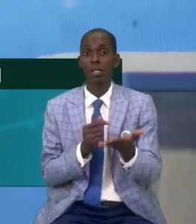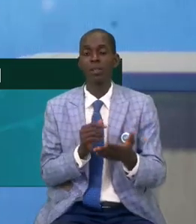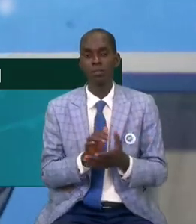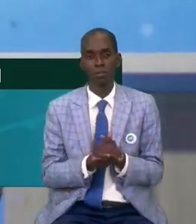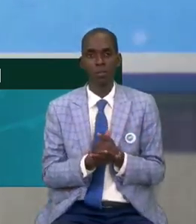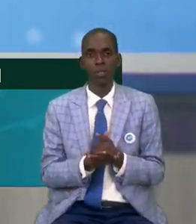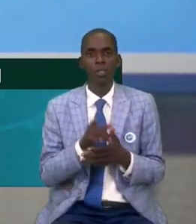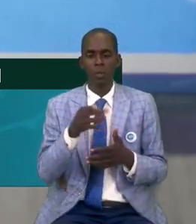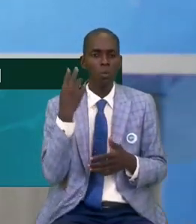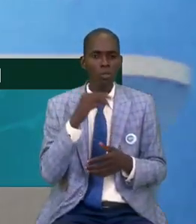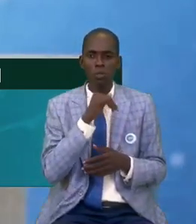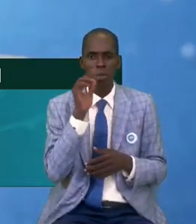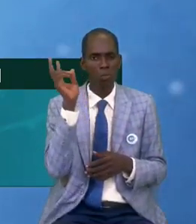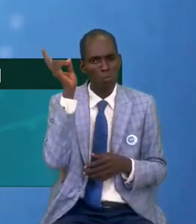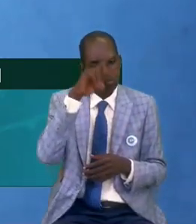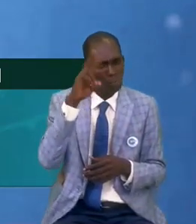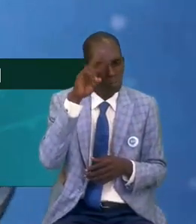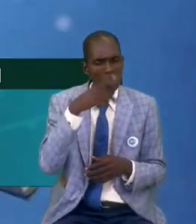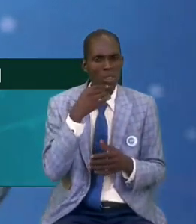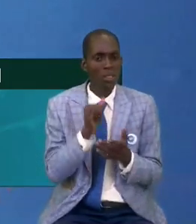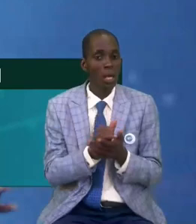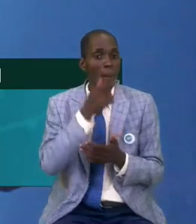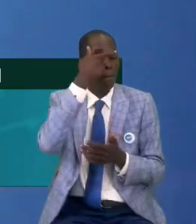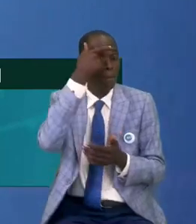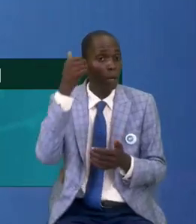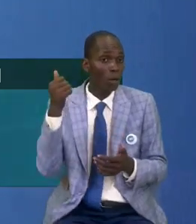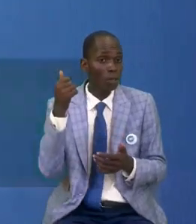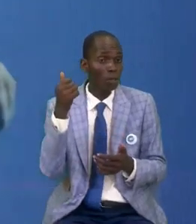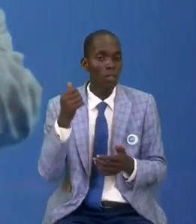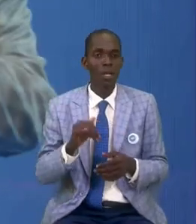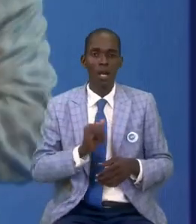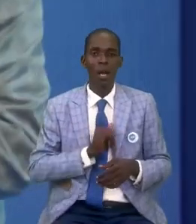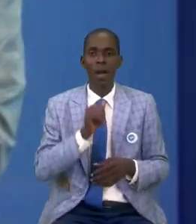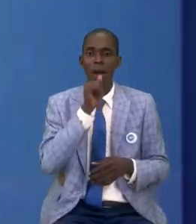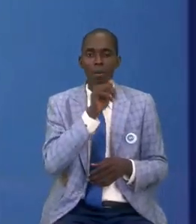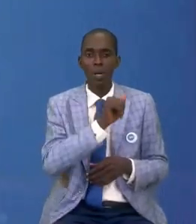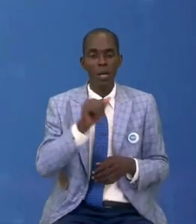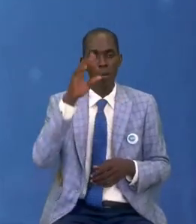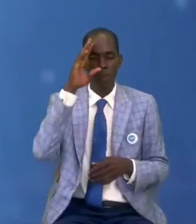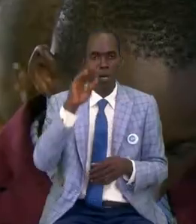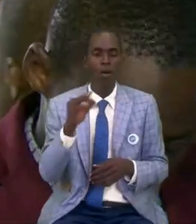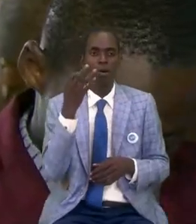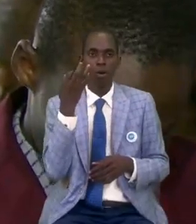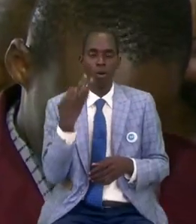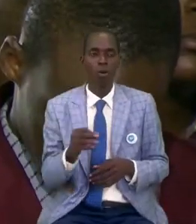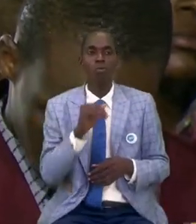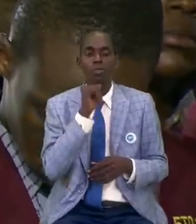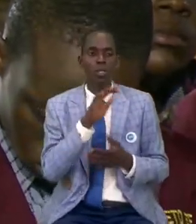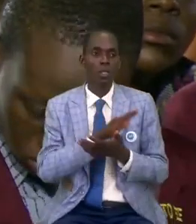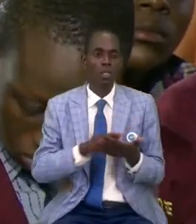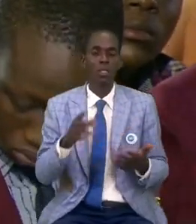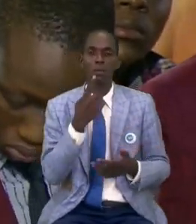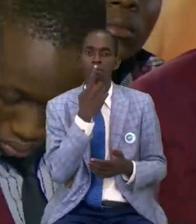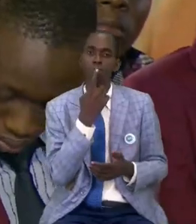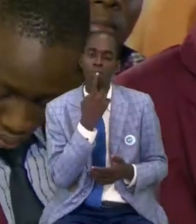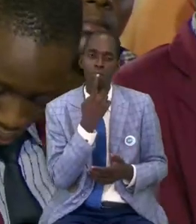because I am a man of unclean lips. Look at that. I am undone. I know the